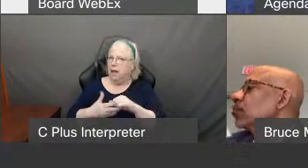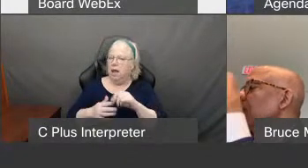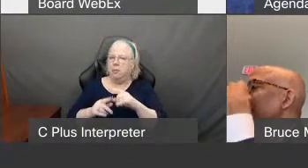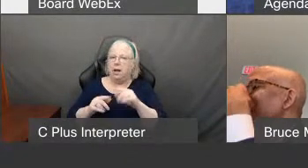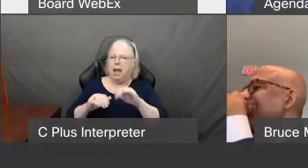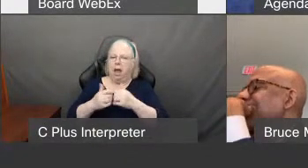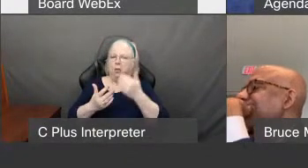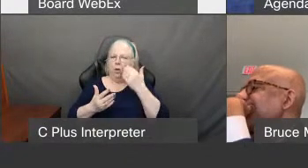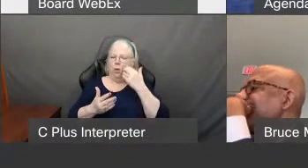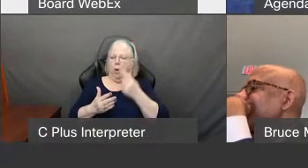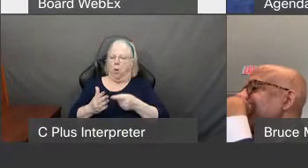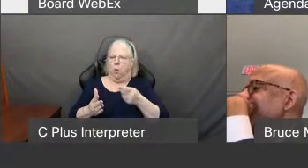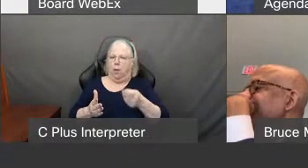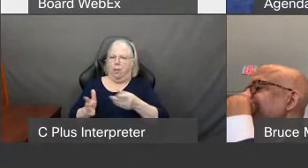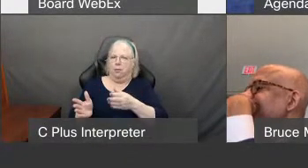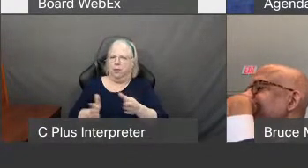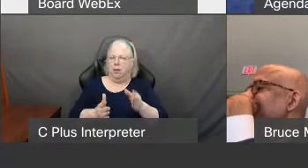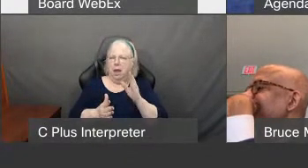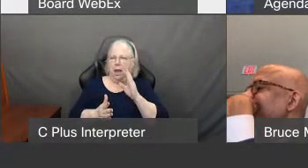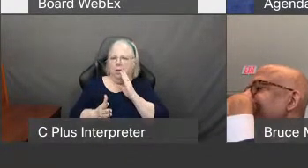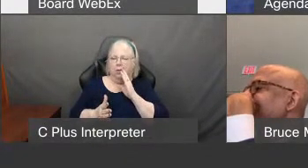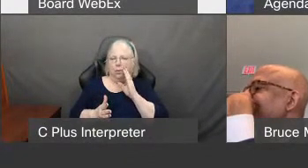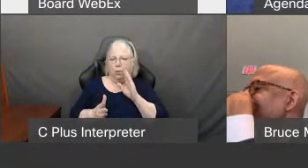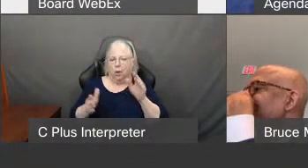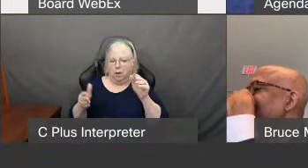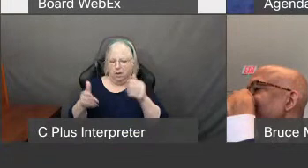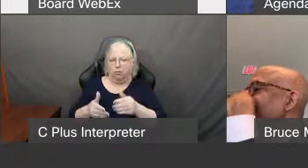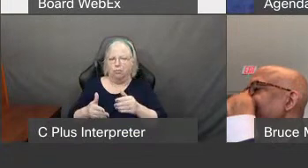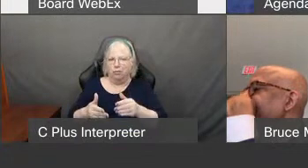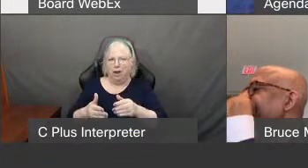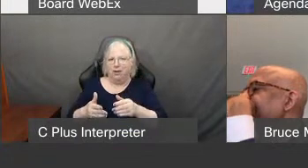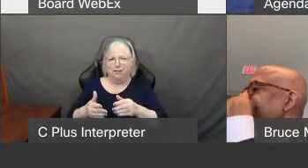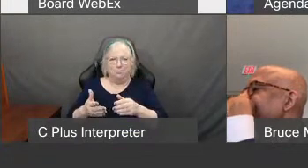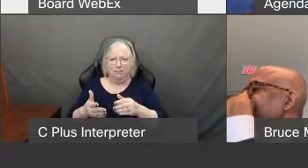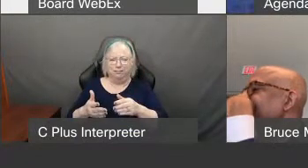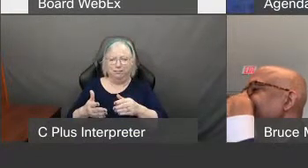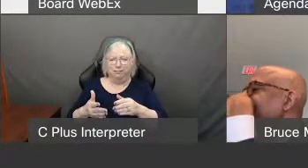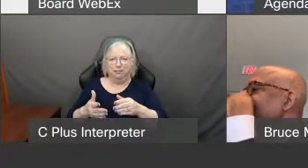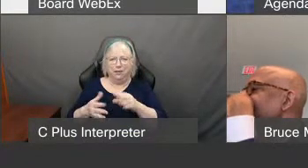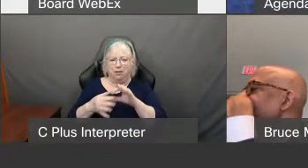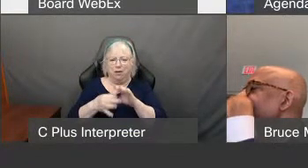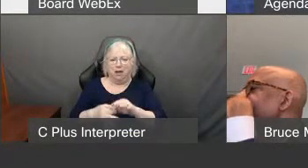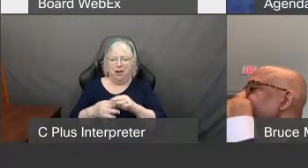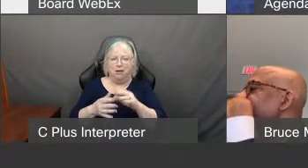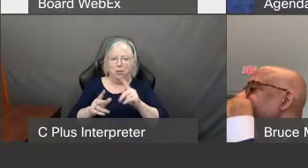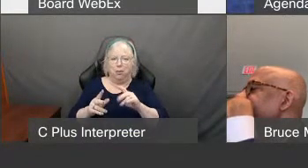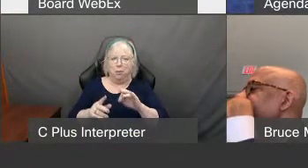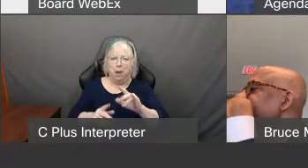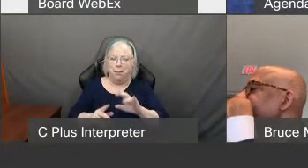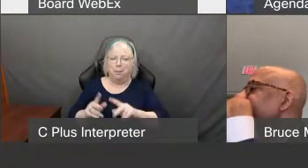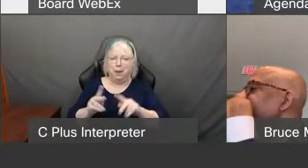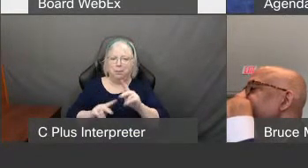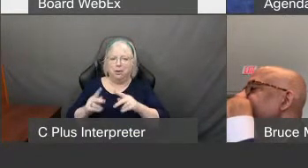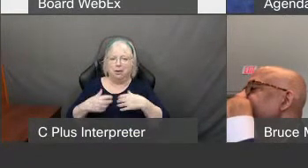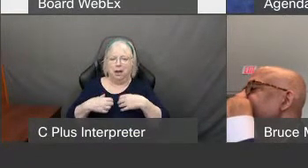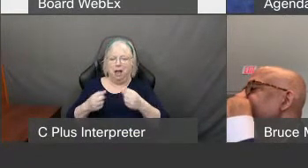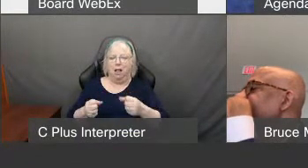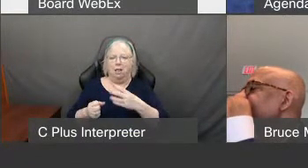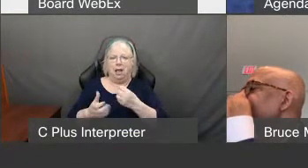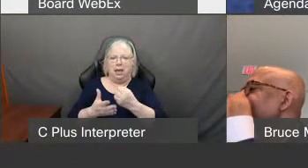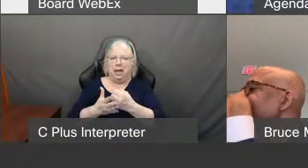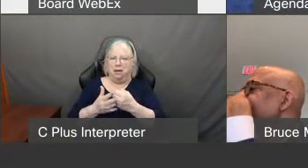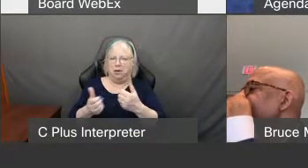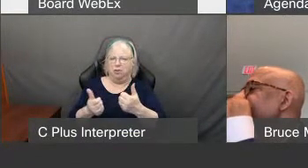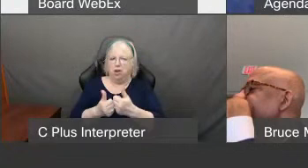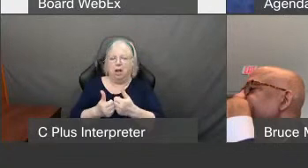this plan is really addressing in regards to public health and economic challenges? What do we have